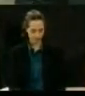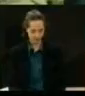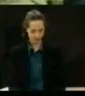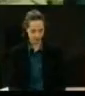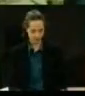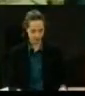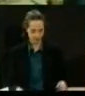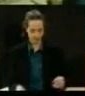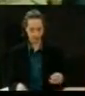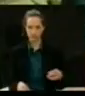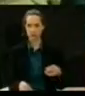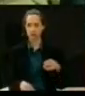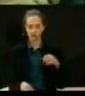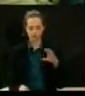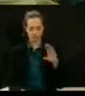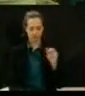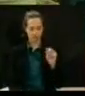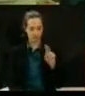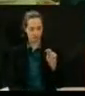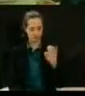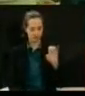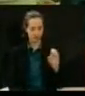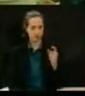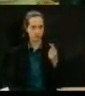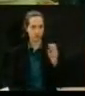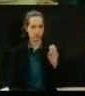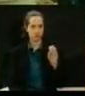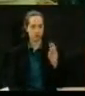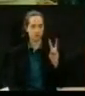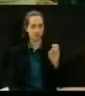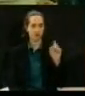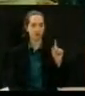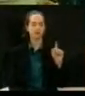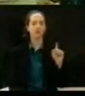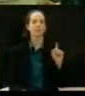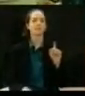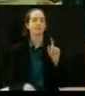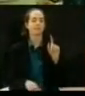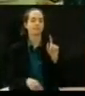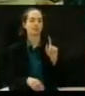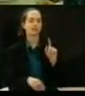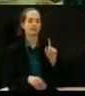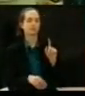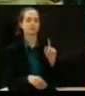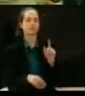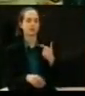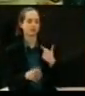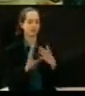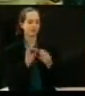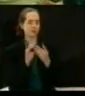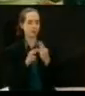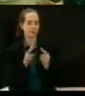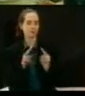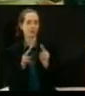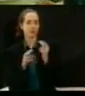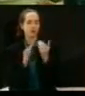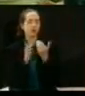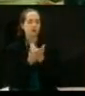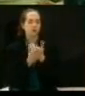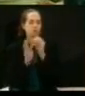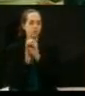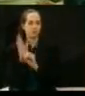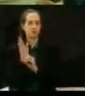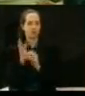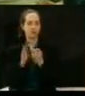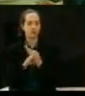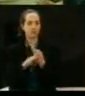4215 Tazewell Pike. My comments are very short. The new ordinance uses much discretionary language rather than mandatory, which we